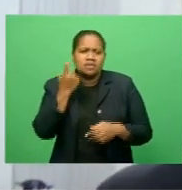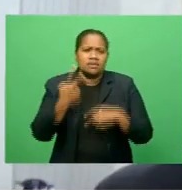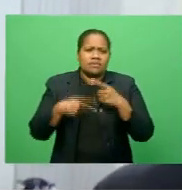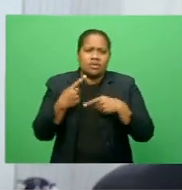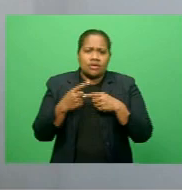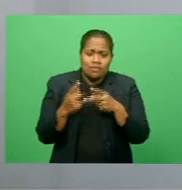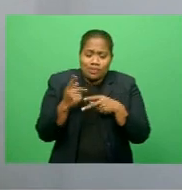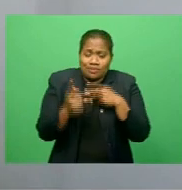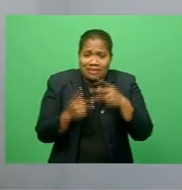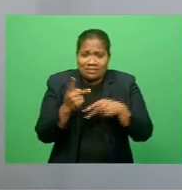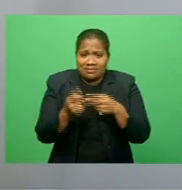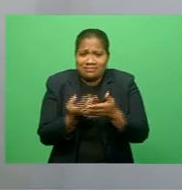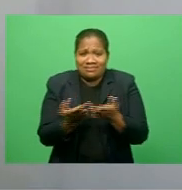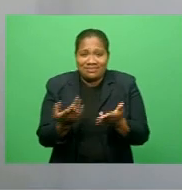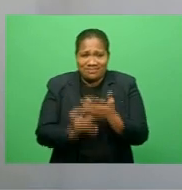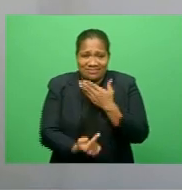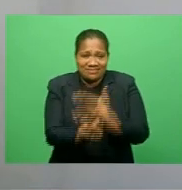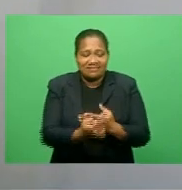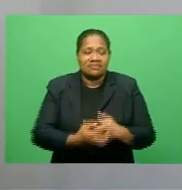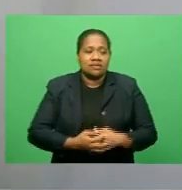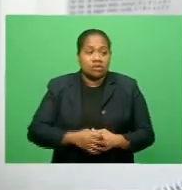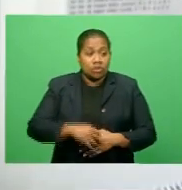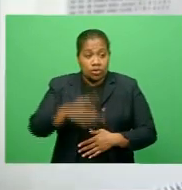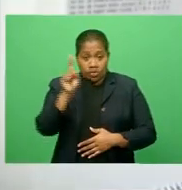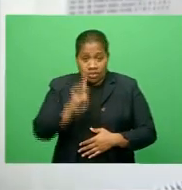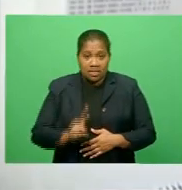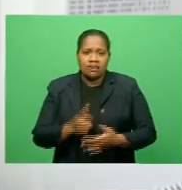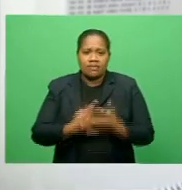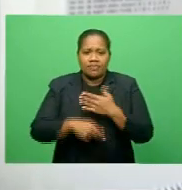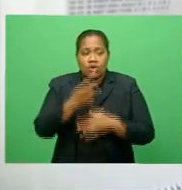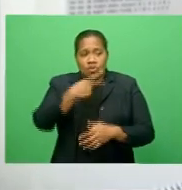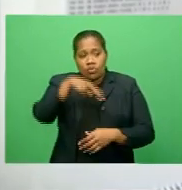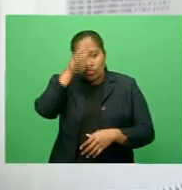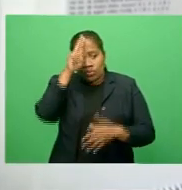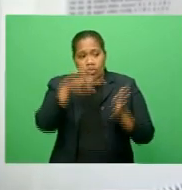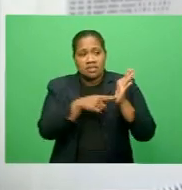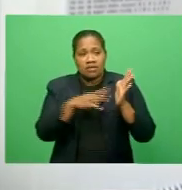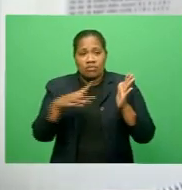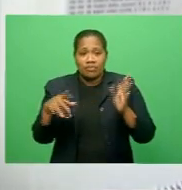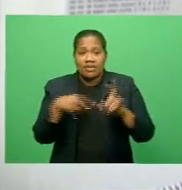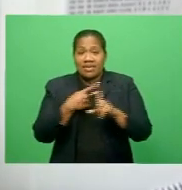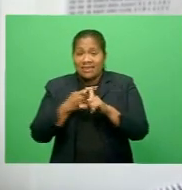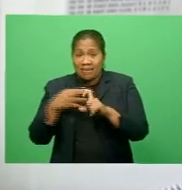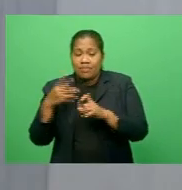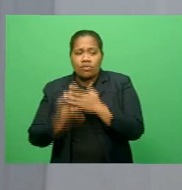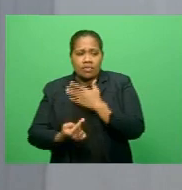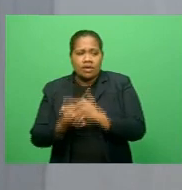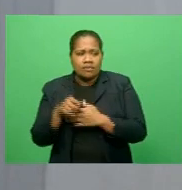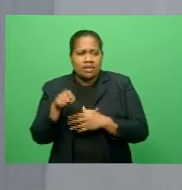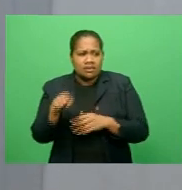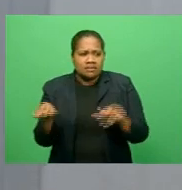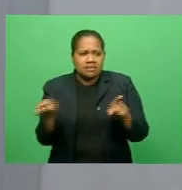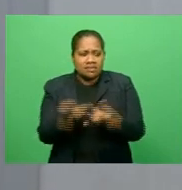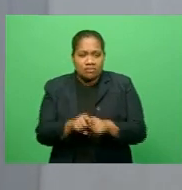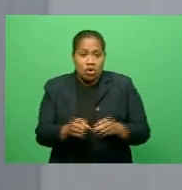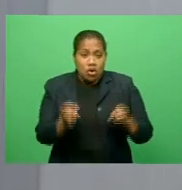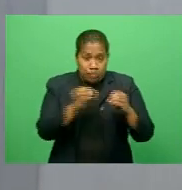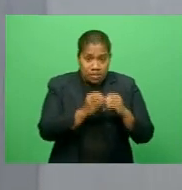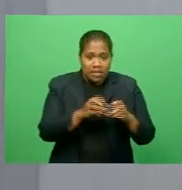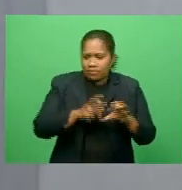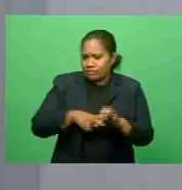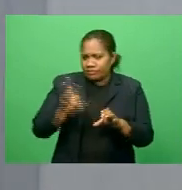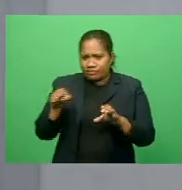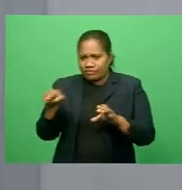process was done. Meanwhile, also today, Rote Mumukepa, who was a victim of Mbulitavu's plot in 2014 to remove her